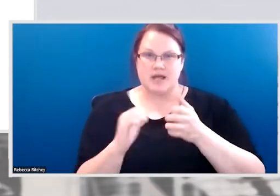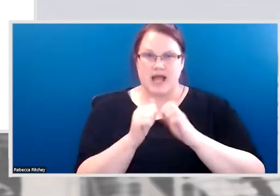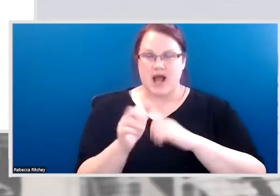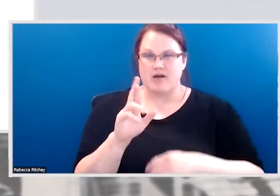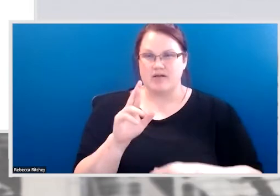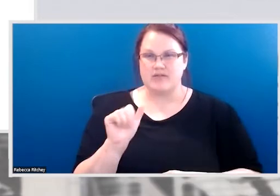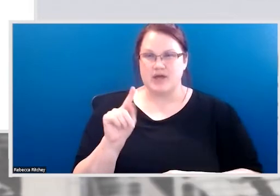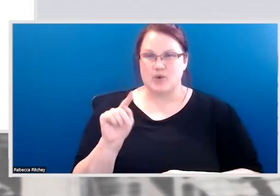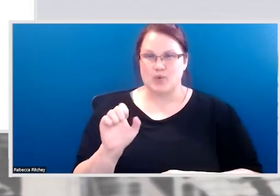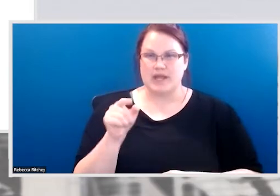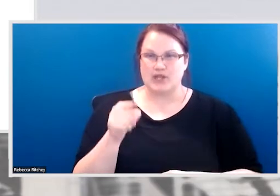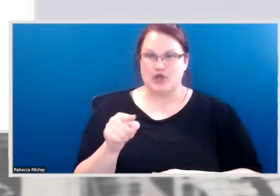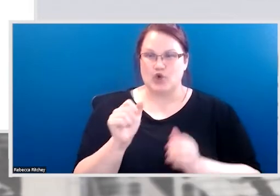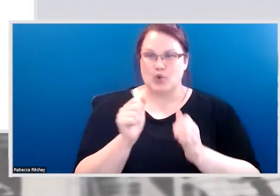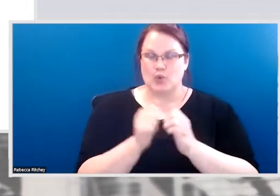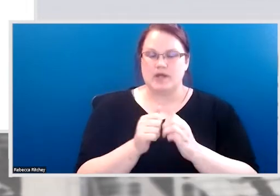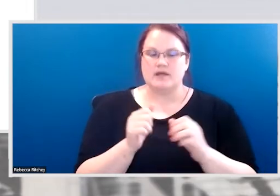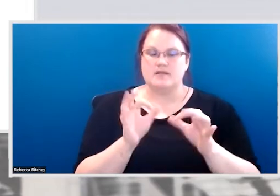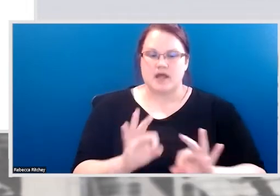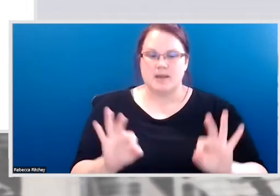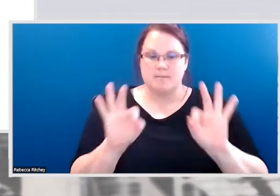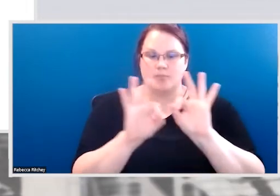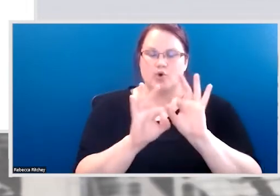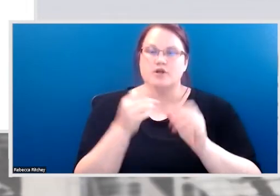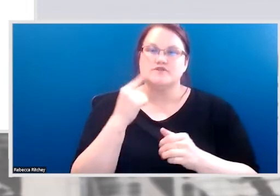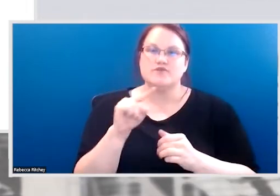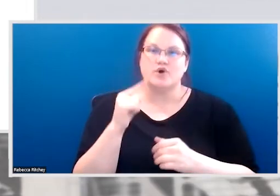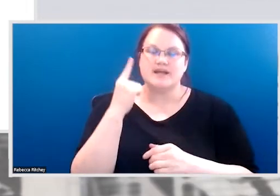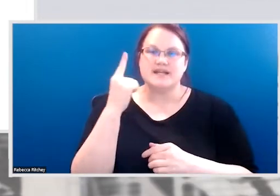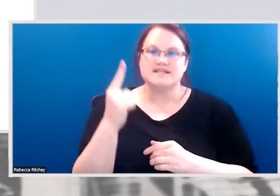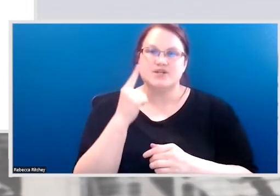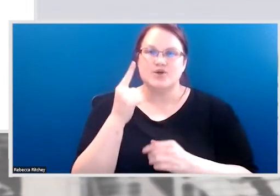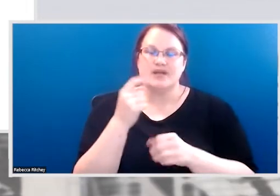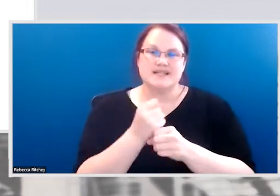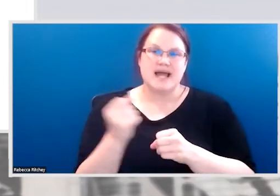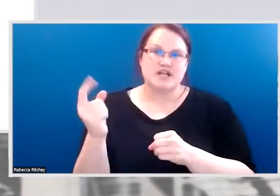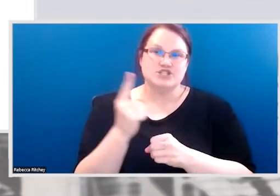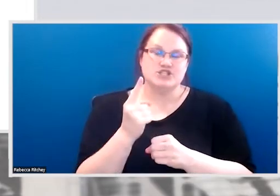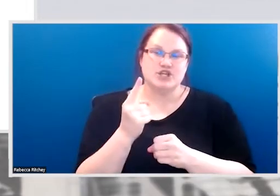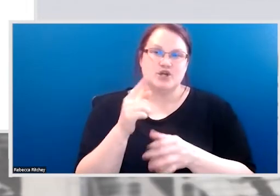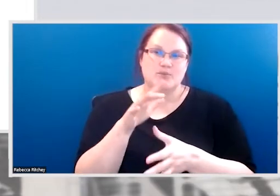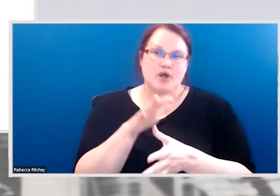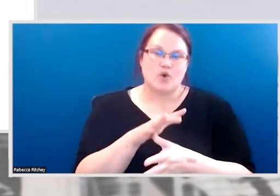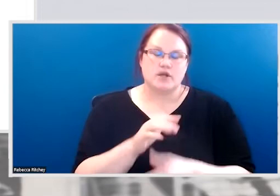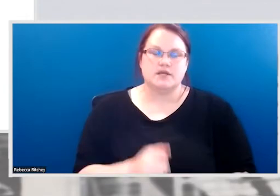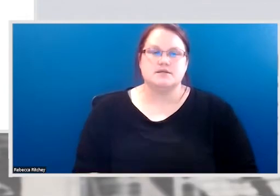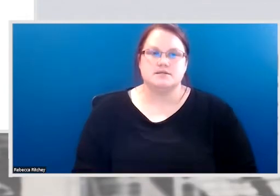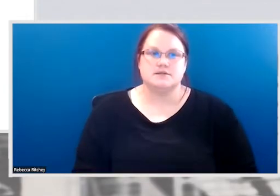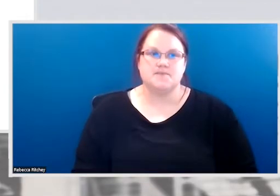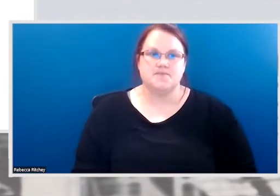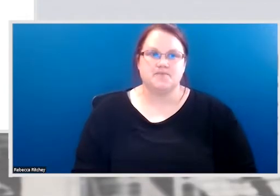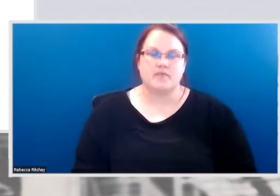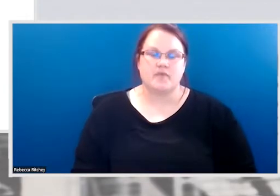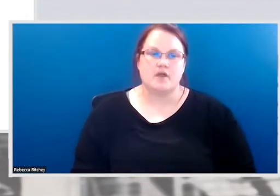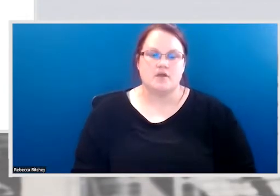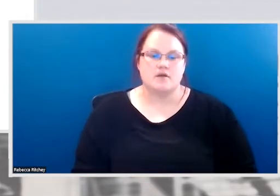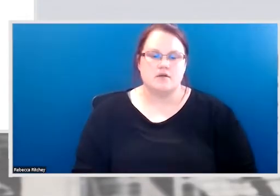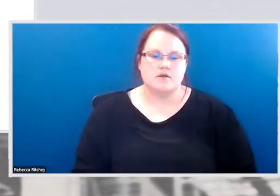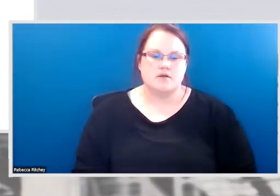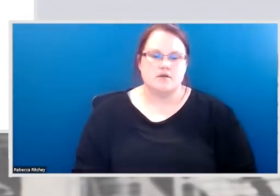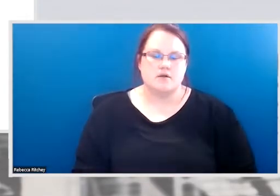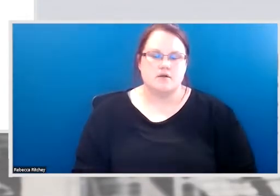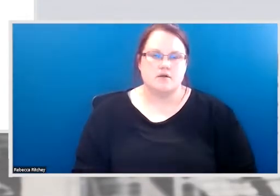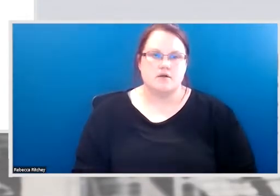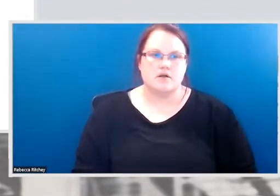of importance, so they get that feedback for consideration with next year's priorities as well. So as promised, this is the capital